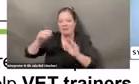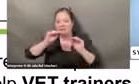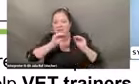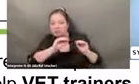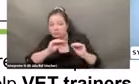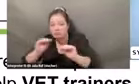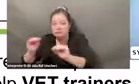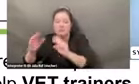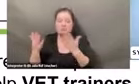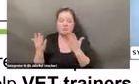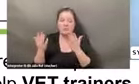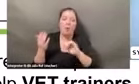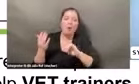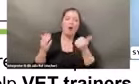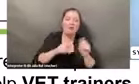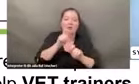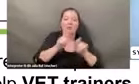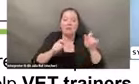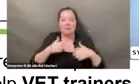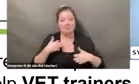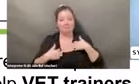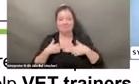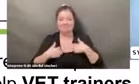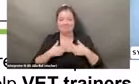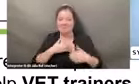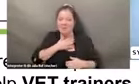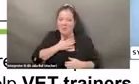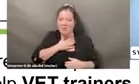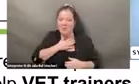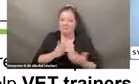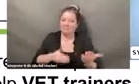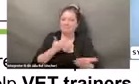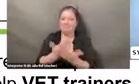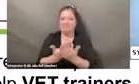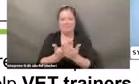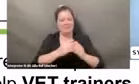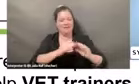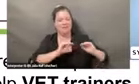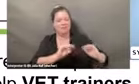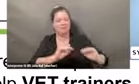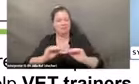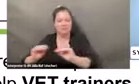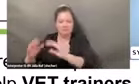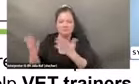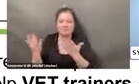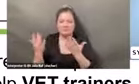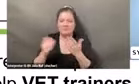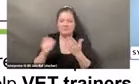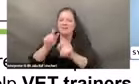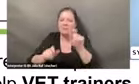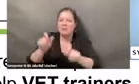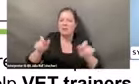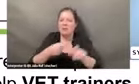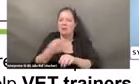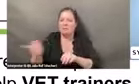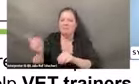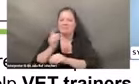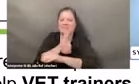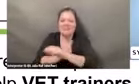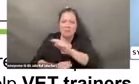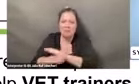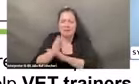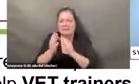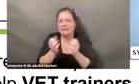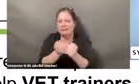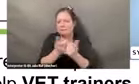in creating informed training courses which respond to the needs of people with disabilities in various contexts,